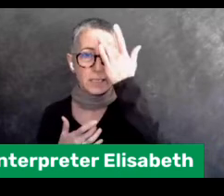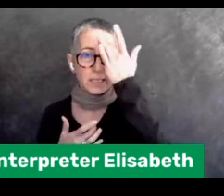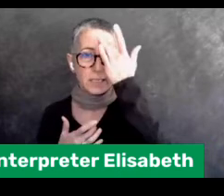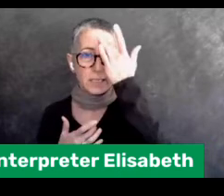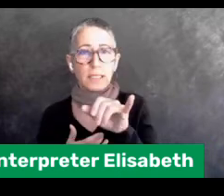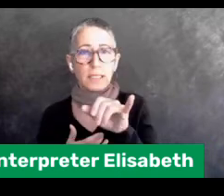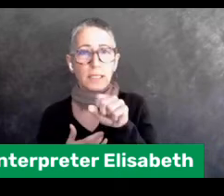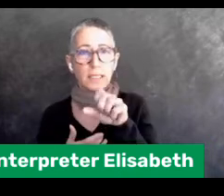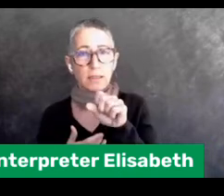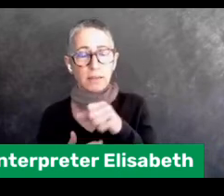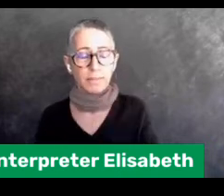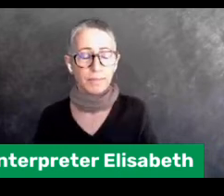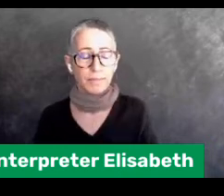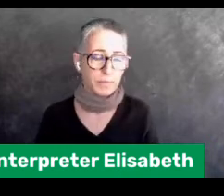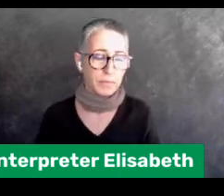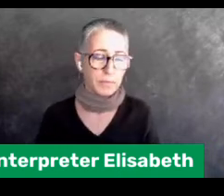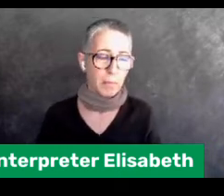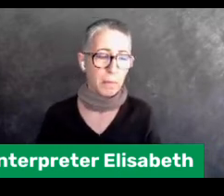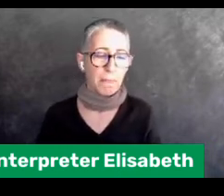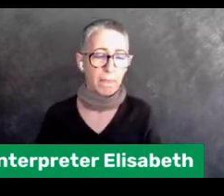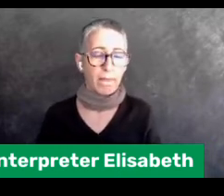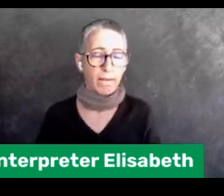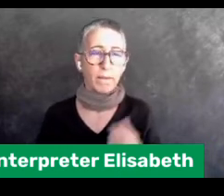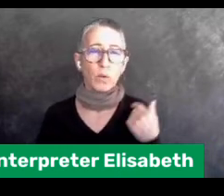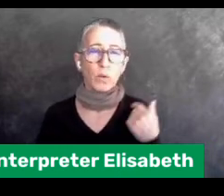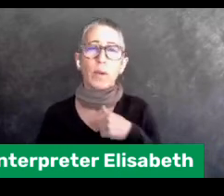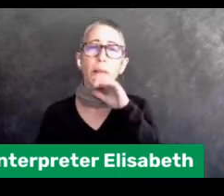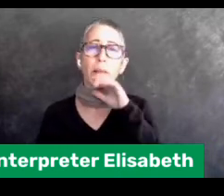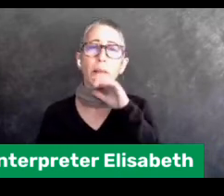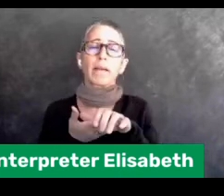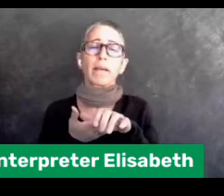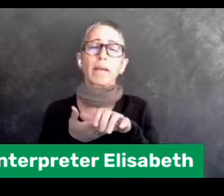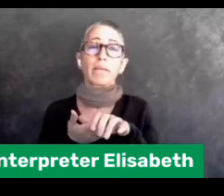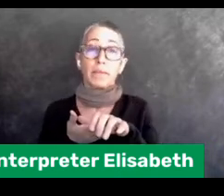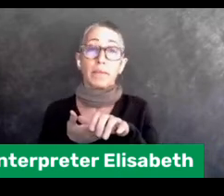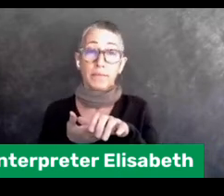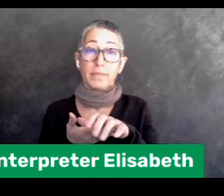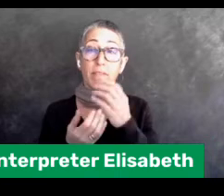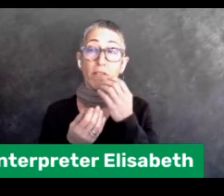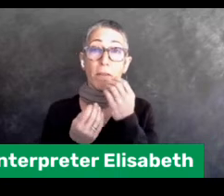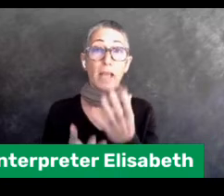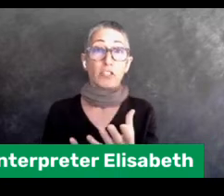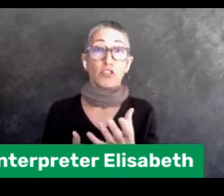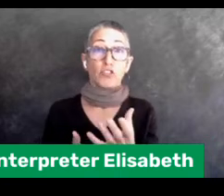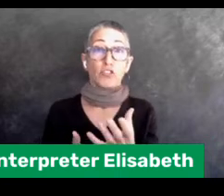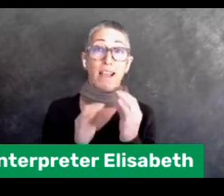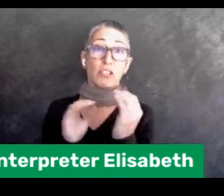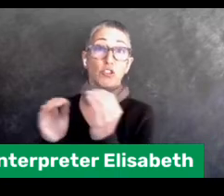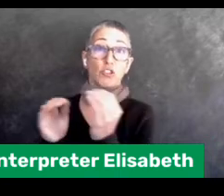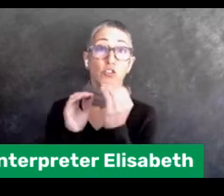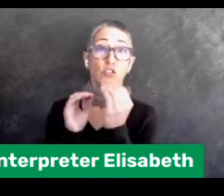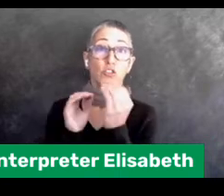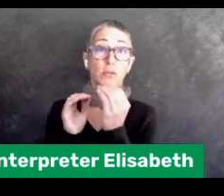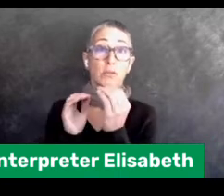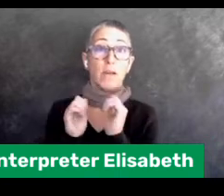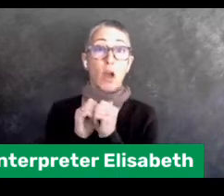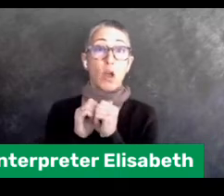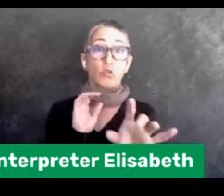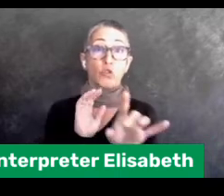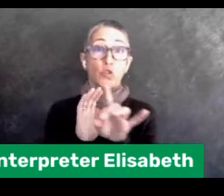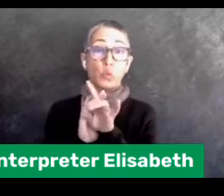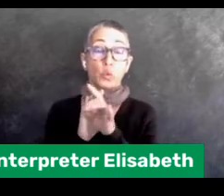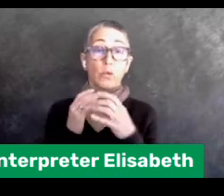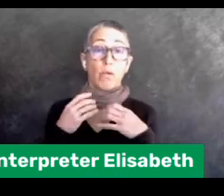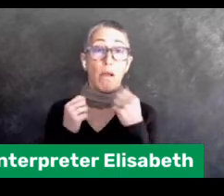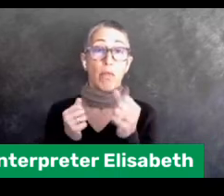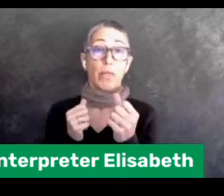into this. But we believe that having readily available information on how to choose a healthy diet can assist with